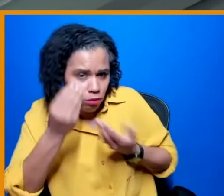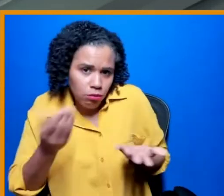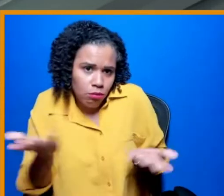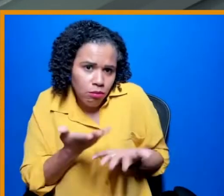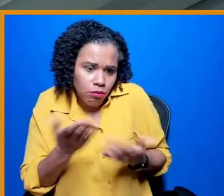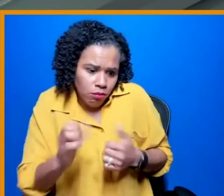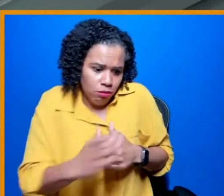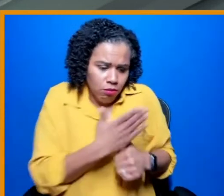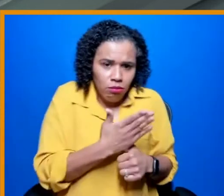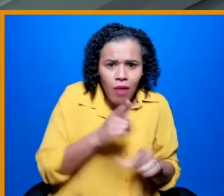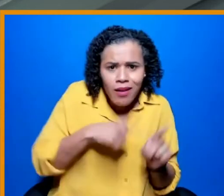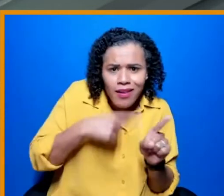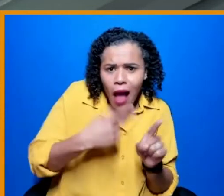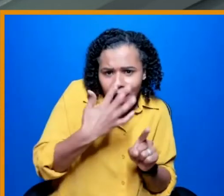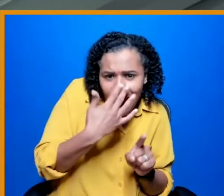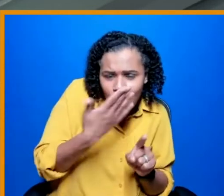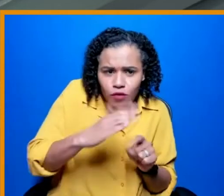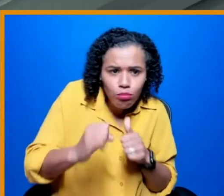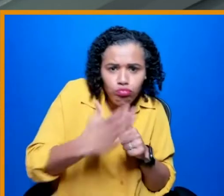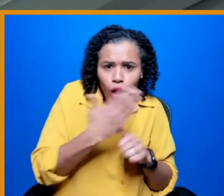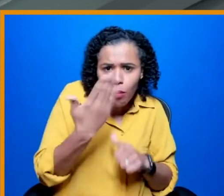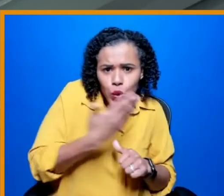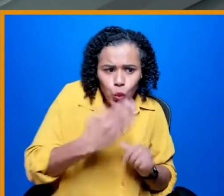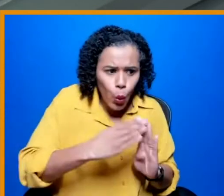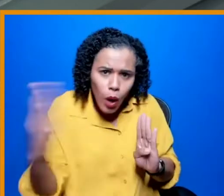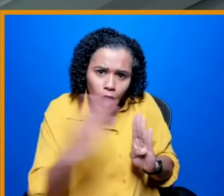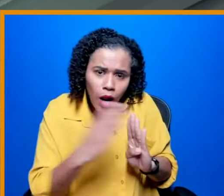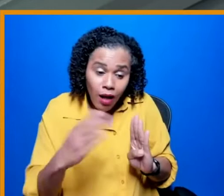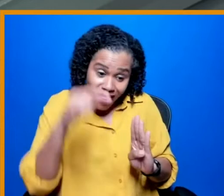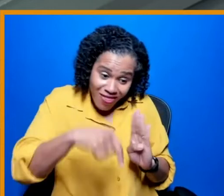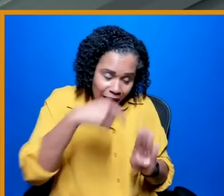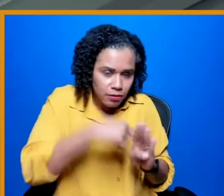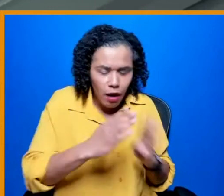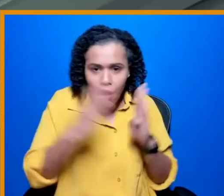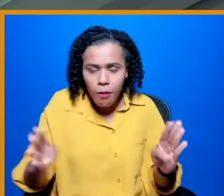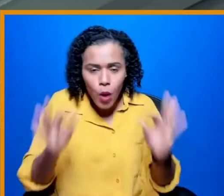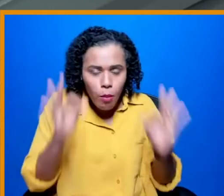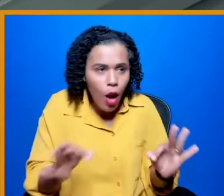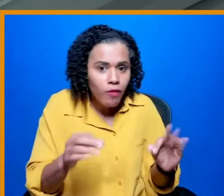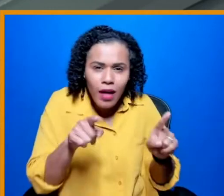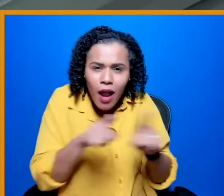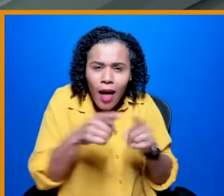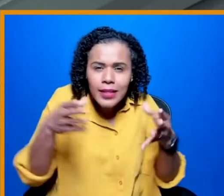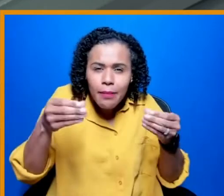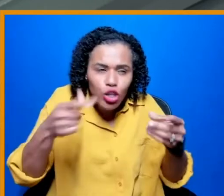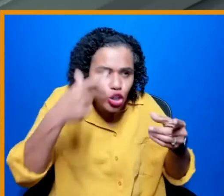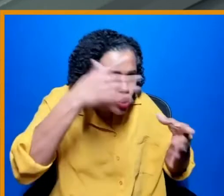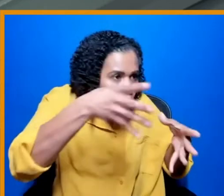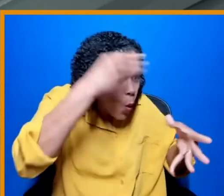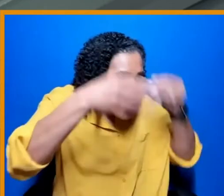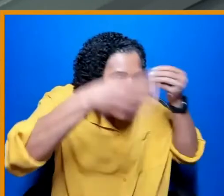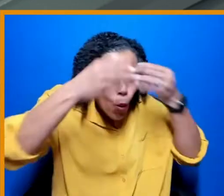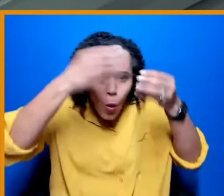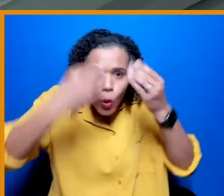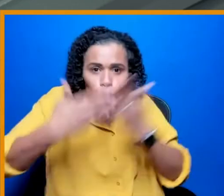level. It is here where very young people absorb new information like a sponge, but also the best time for